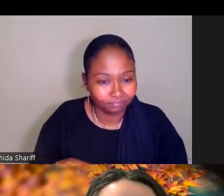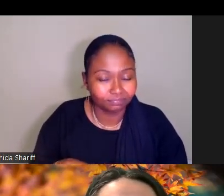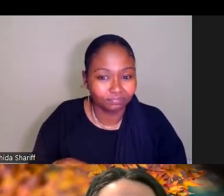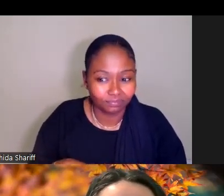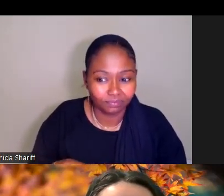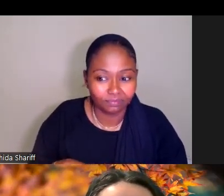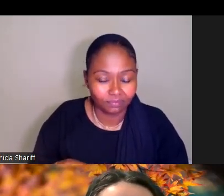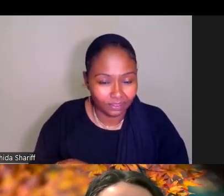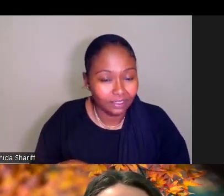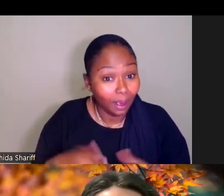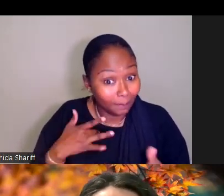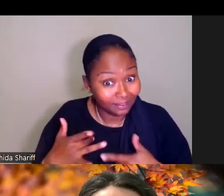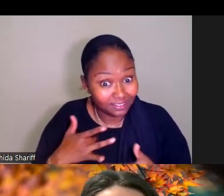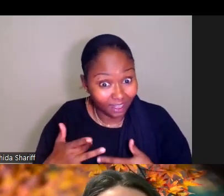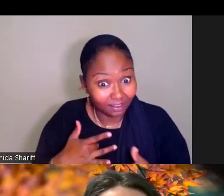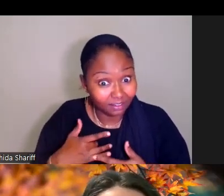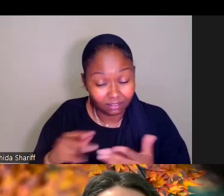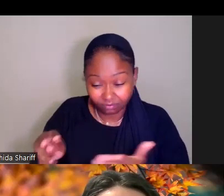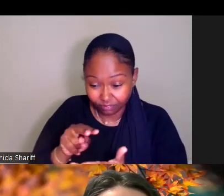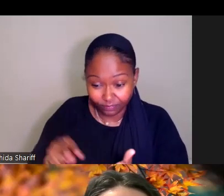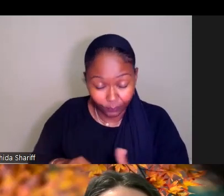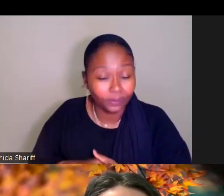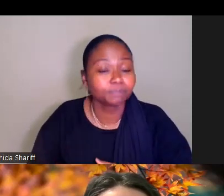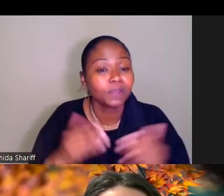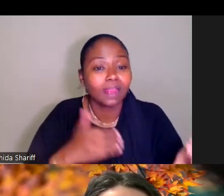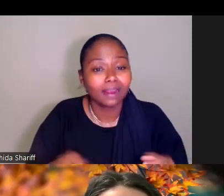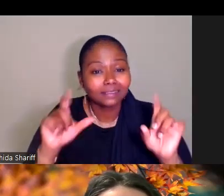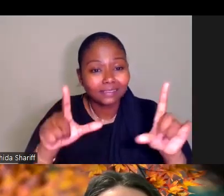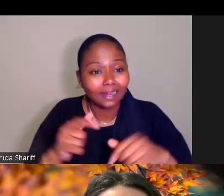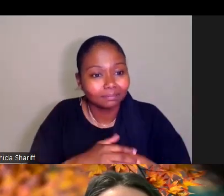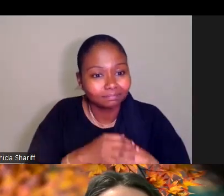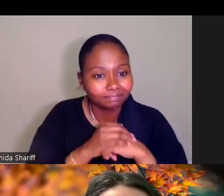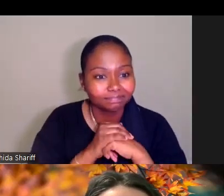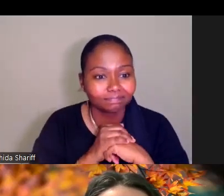and I'm excited to go through it. So next slide, please.